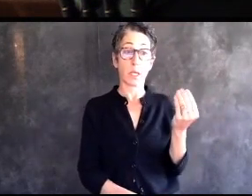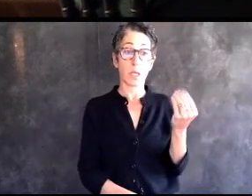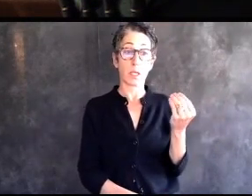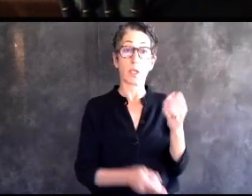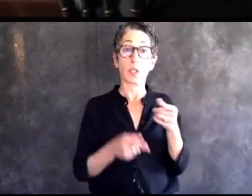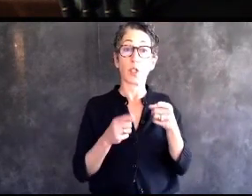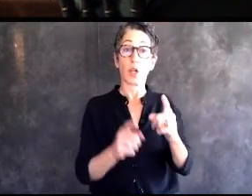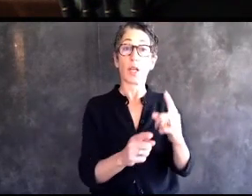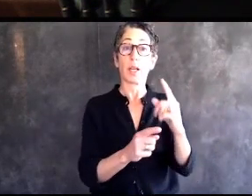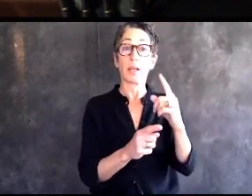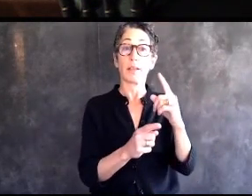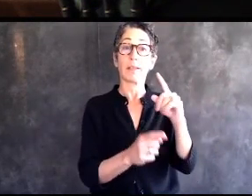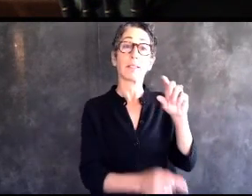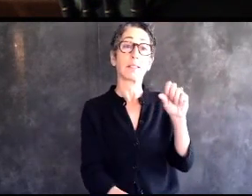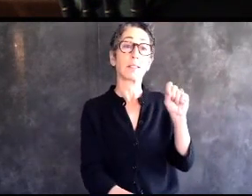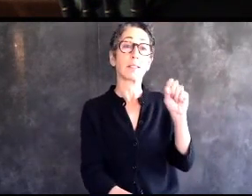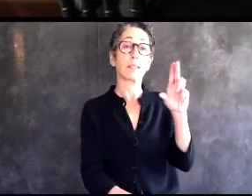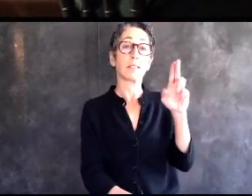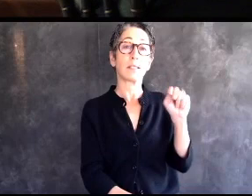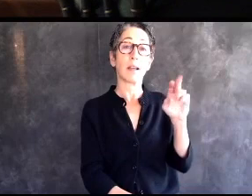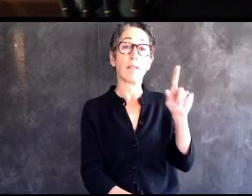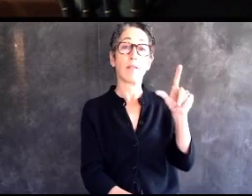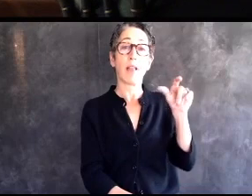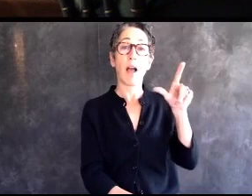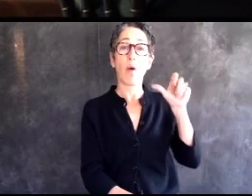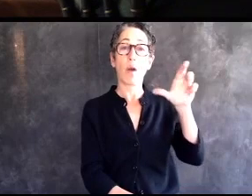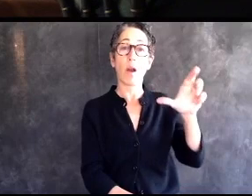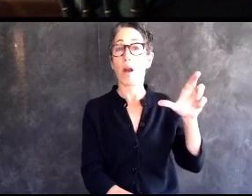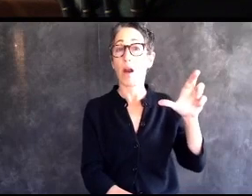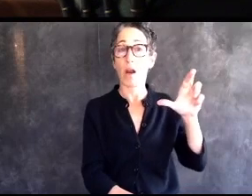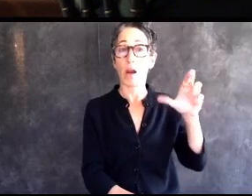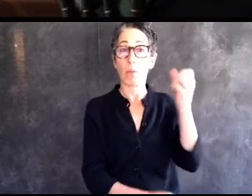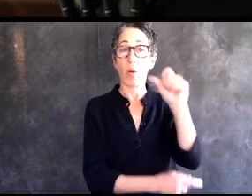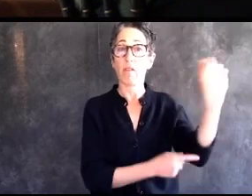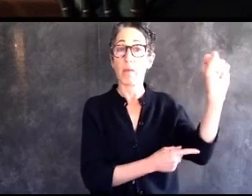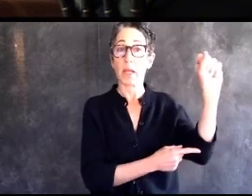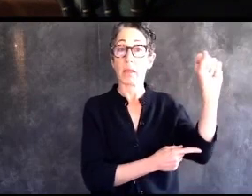the administration enjoyed an approval rate of 9%.